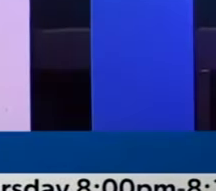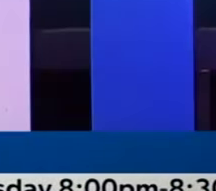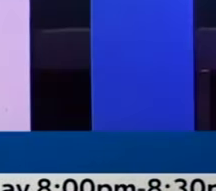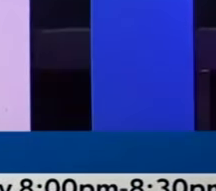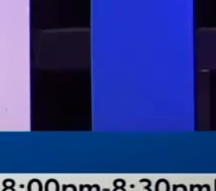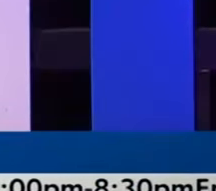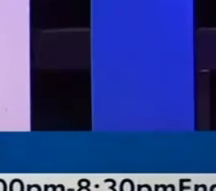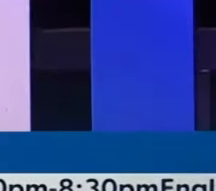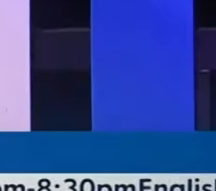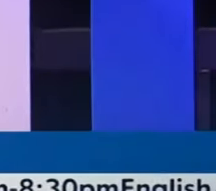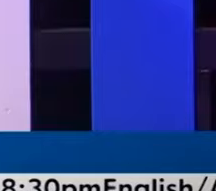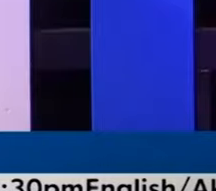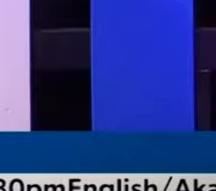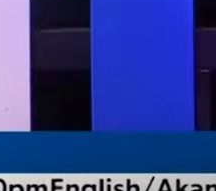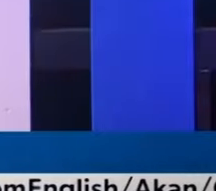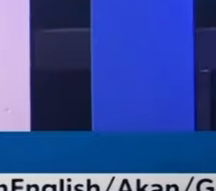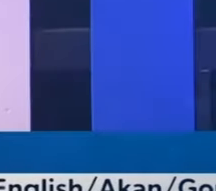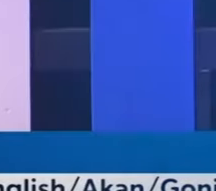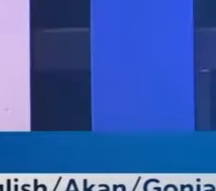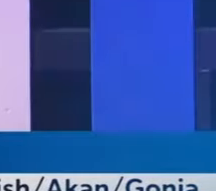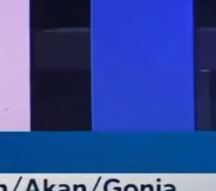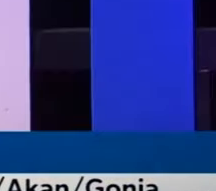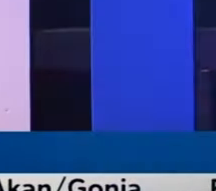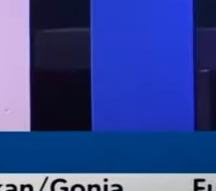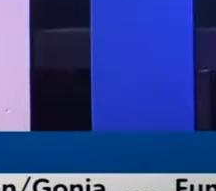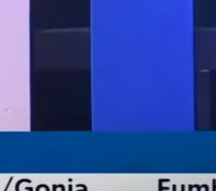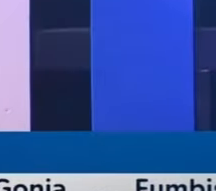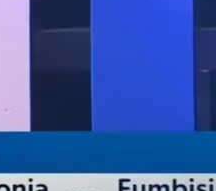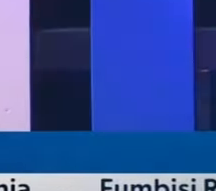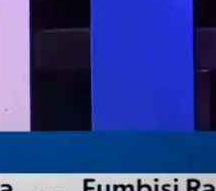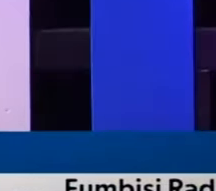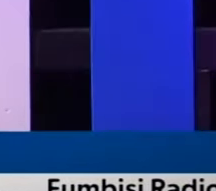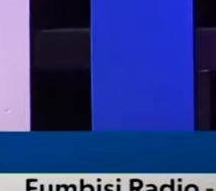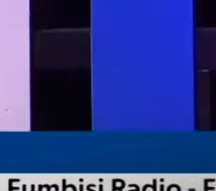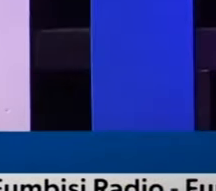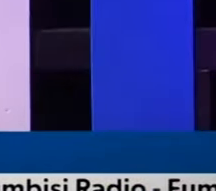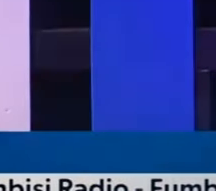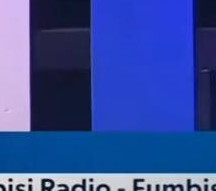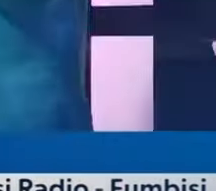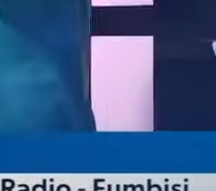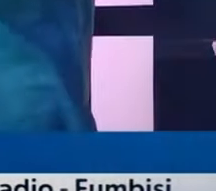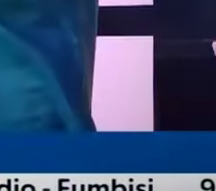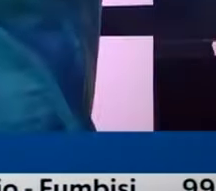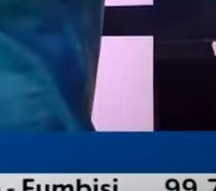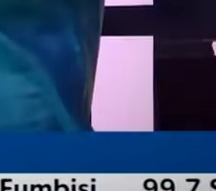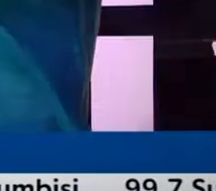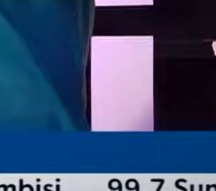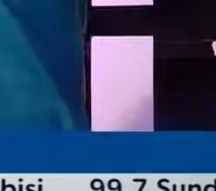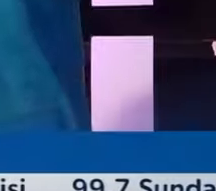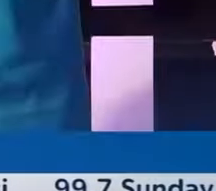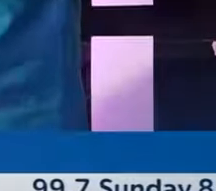flight? How can one man of the uncircumcised